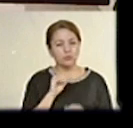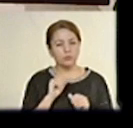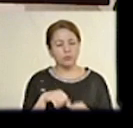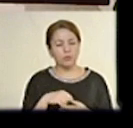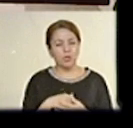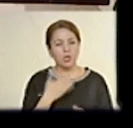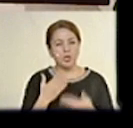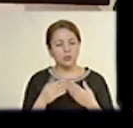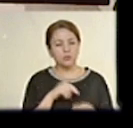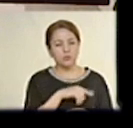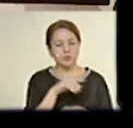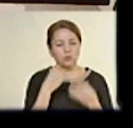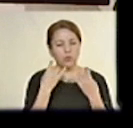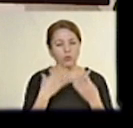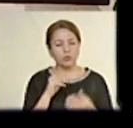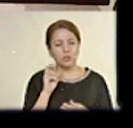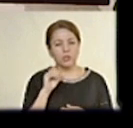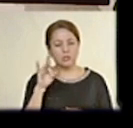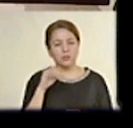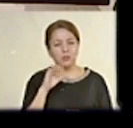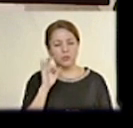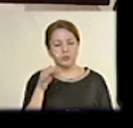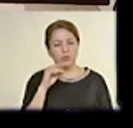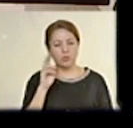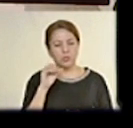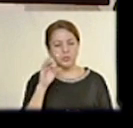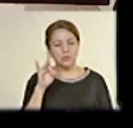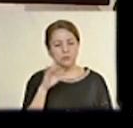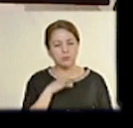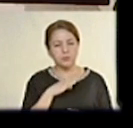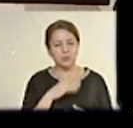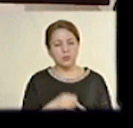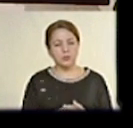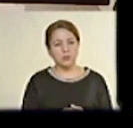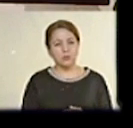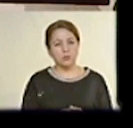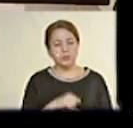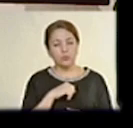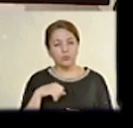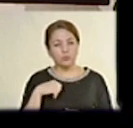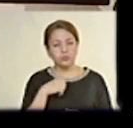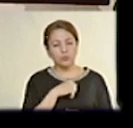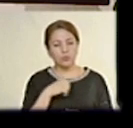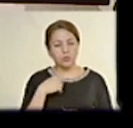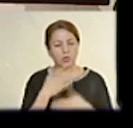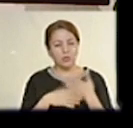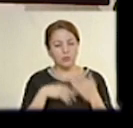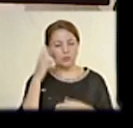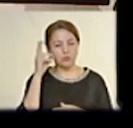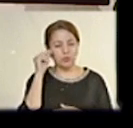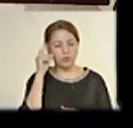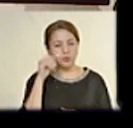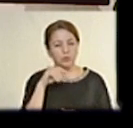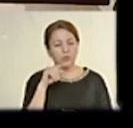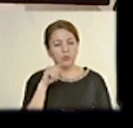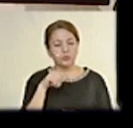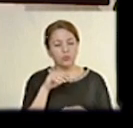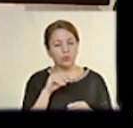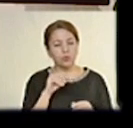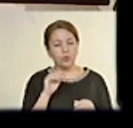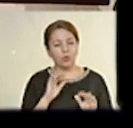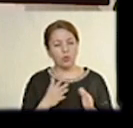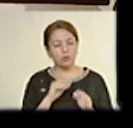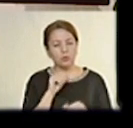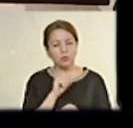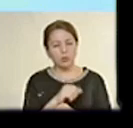ular oddiy kasr, ya'ni to'g'ri kasrni tashkil qilayotgan bo'lsa, o'z-o'zidan aralash sonlar shu holatida qoladi.